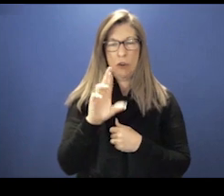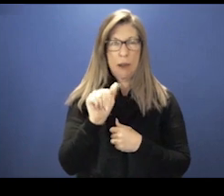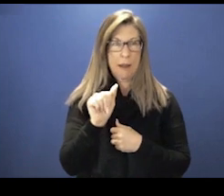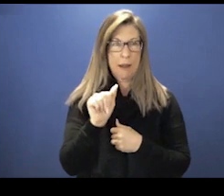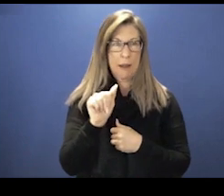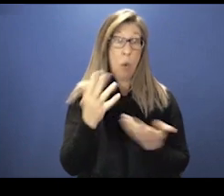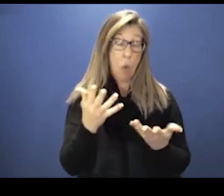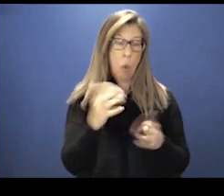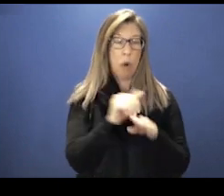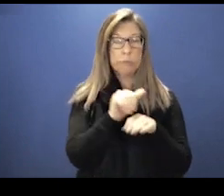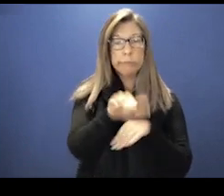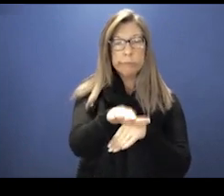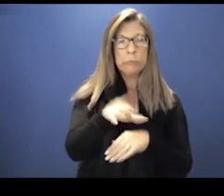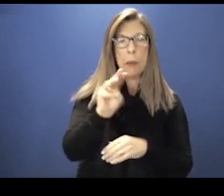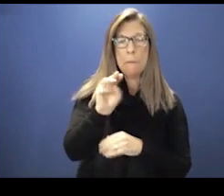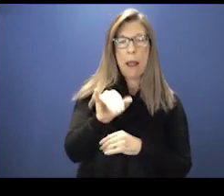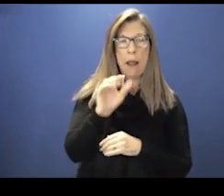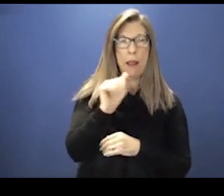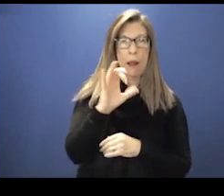My Account.